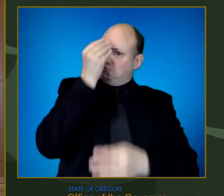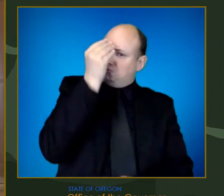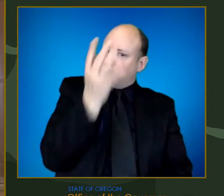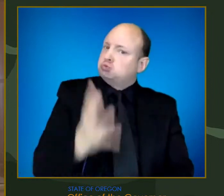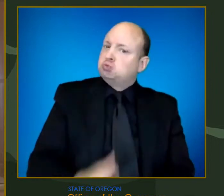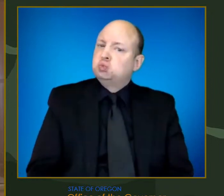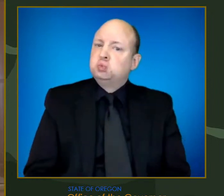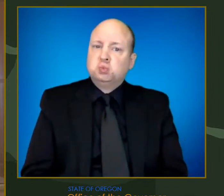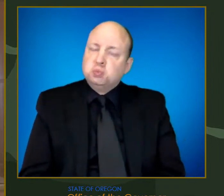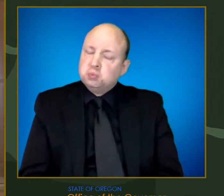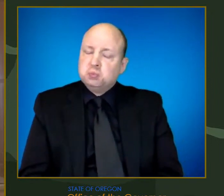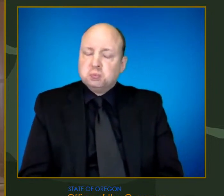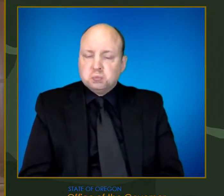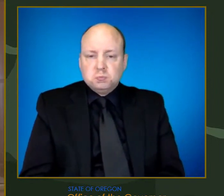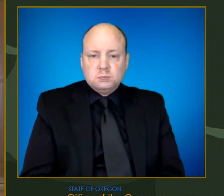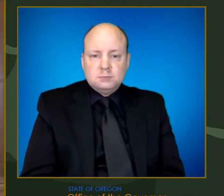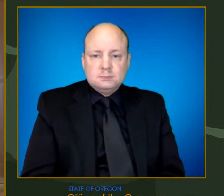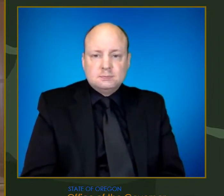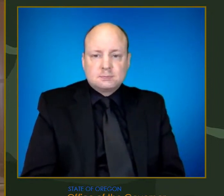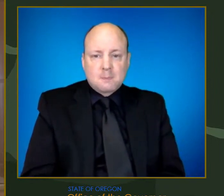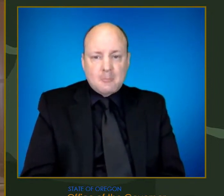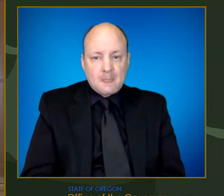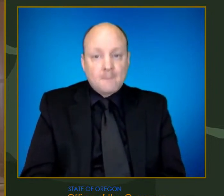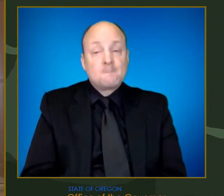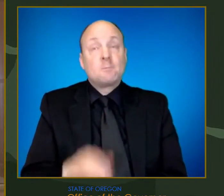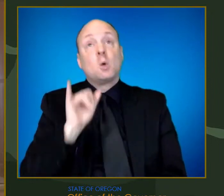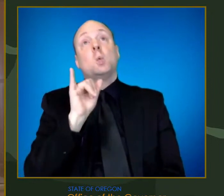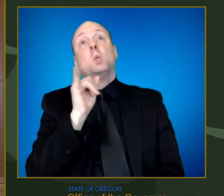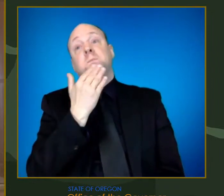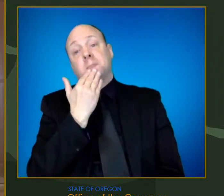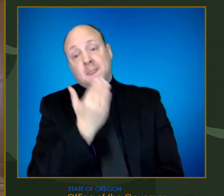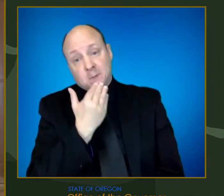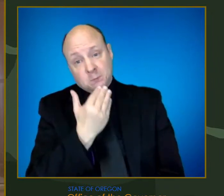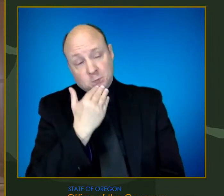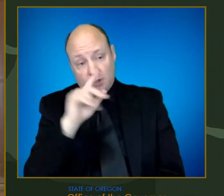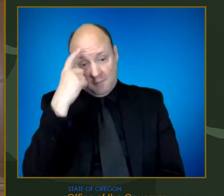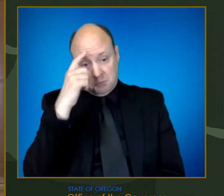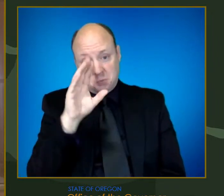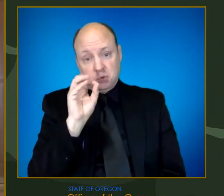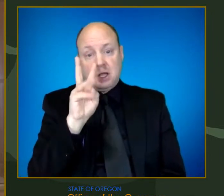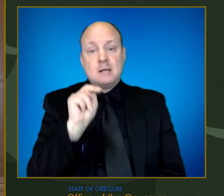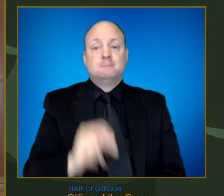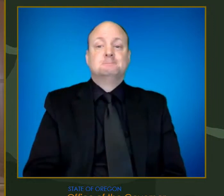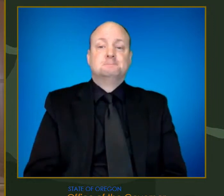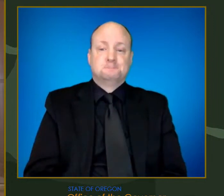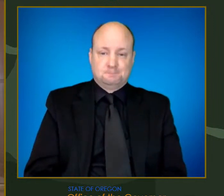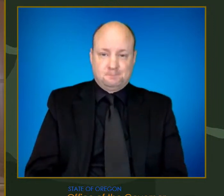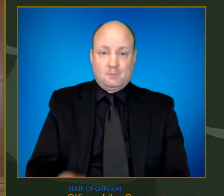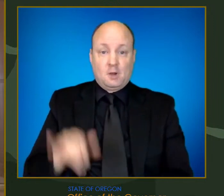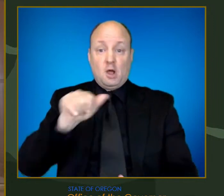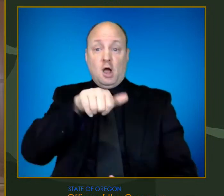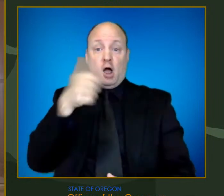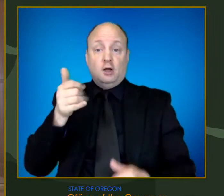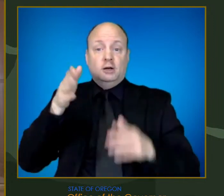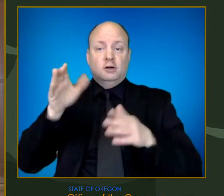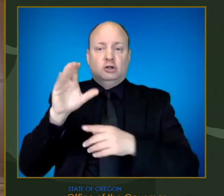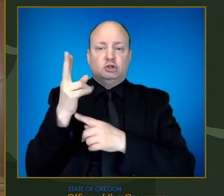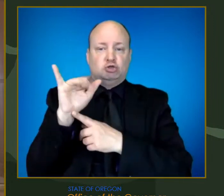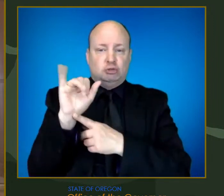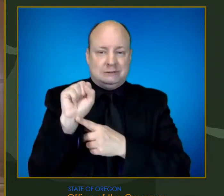Thank you. Thanks, Amy. We'll go next to Christian Fodenbensel with OPB.